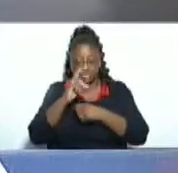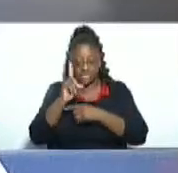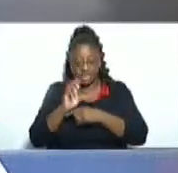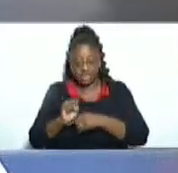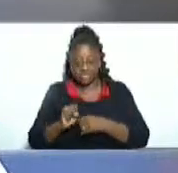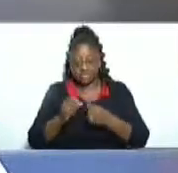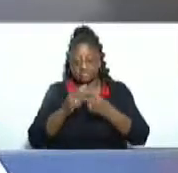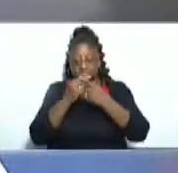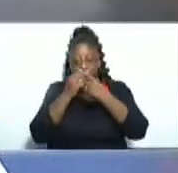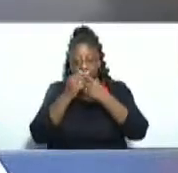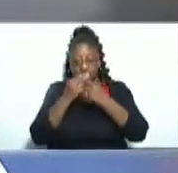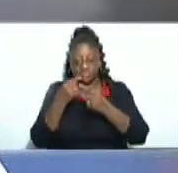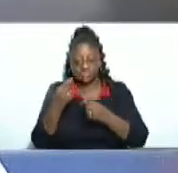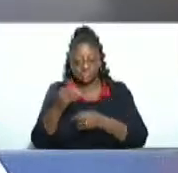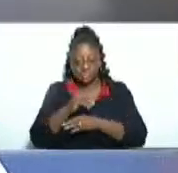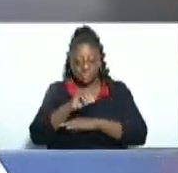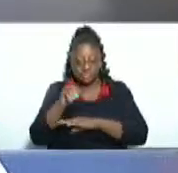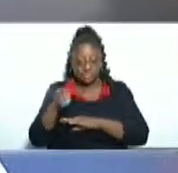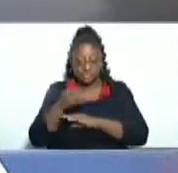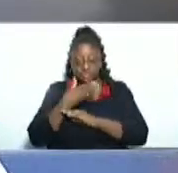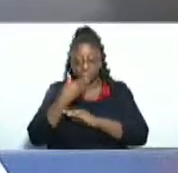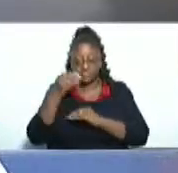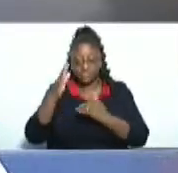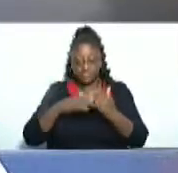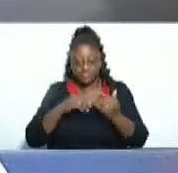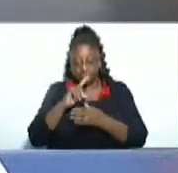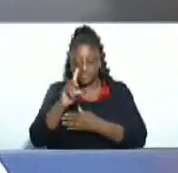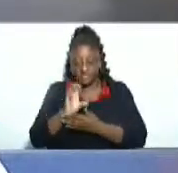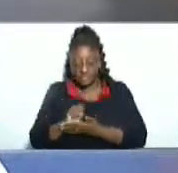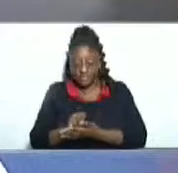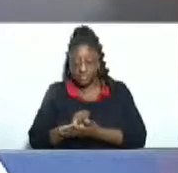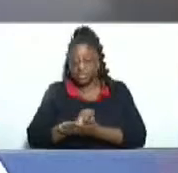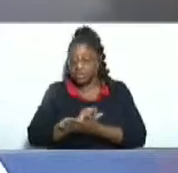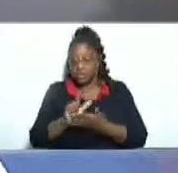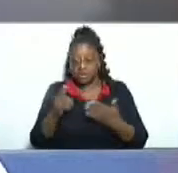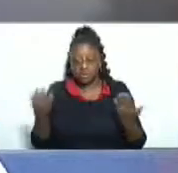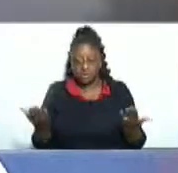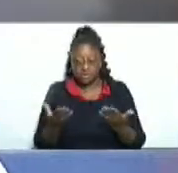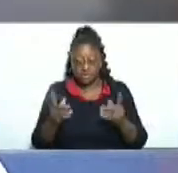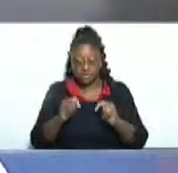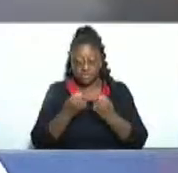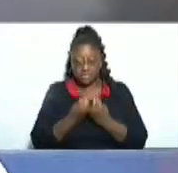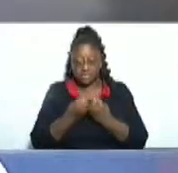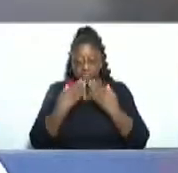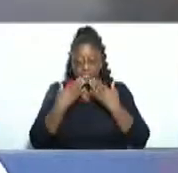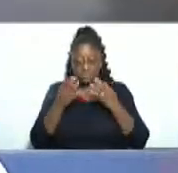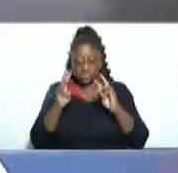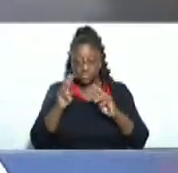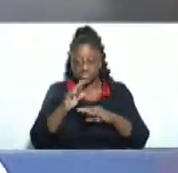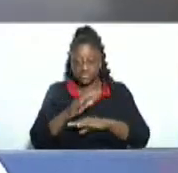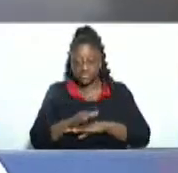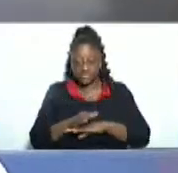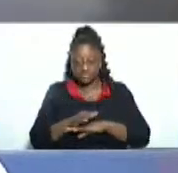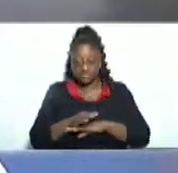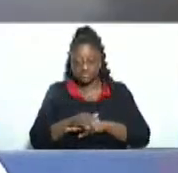and information network, as only the sun covers the Bahamas better than ZNS. On behalf of the entire team, thanks for watching and good night.